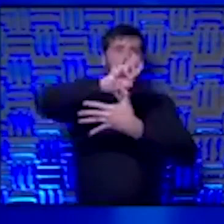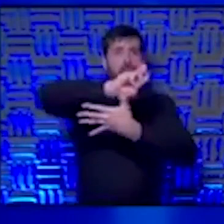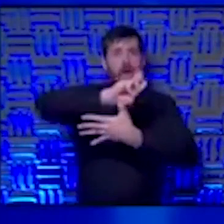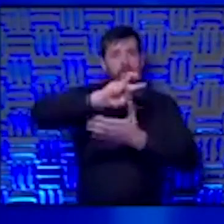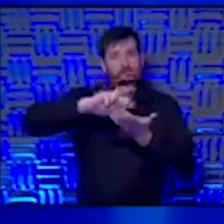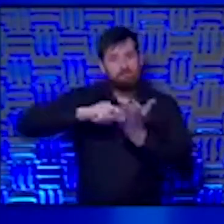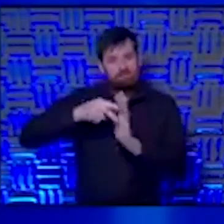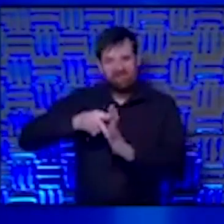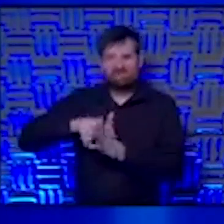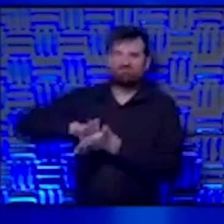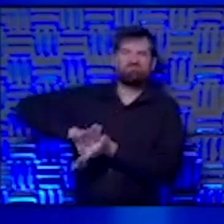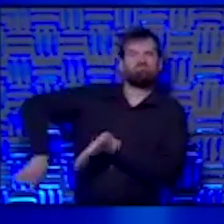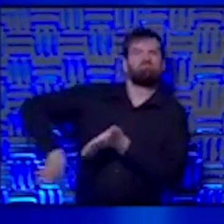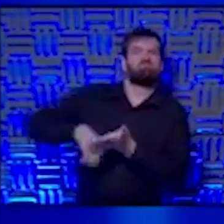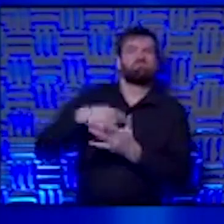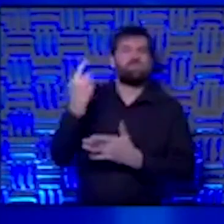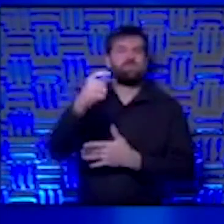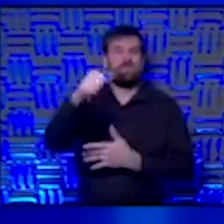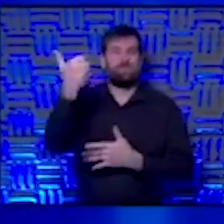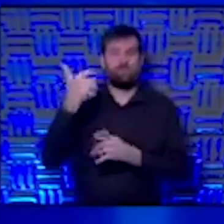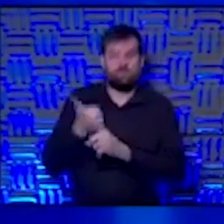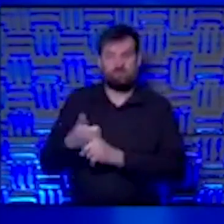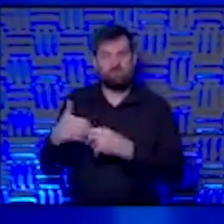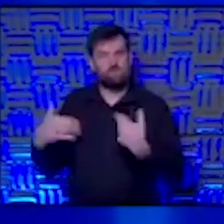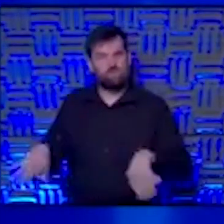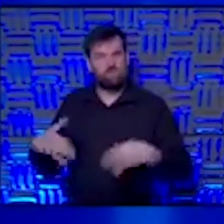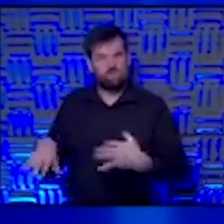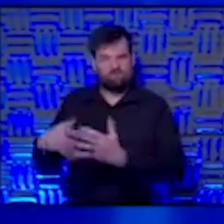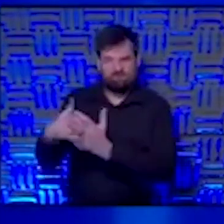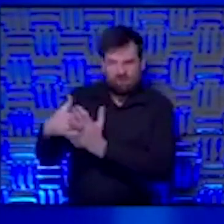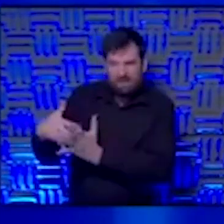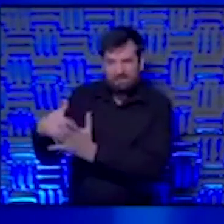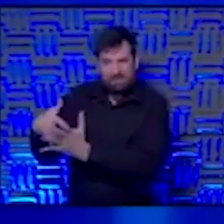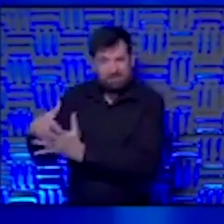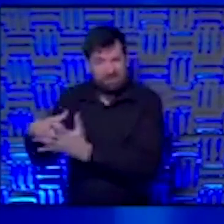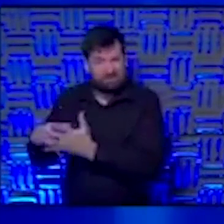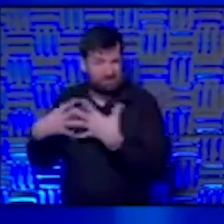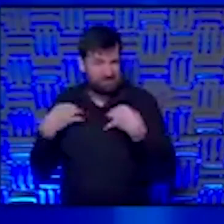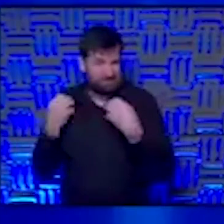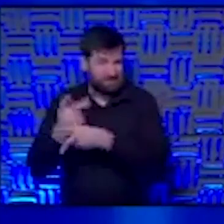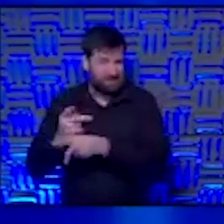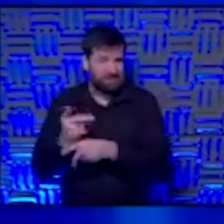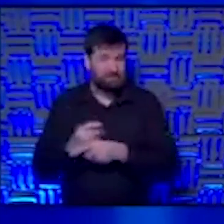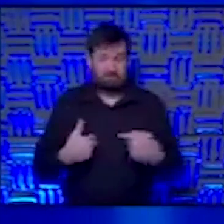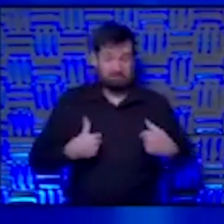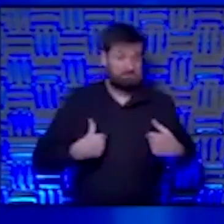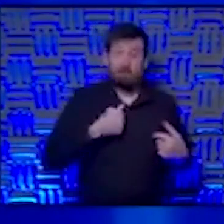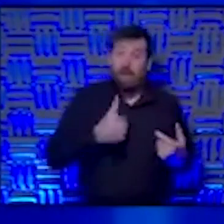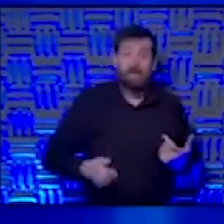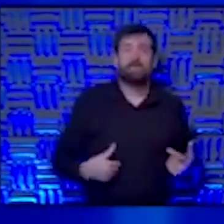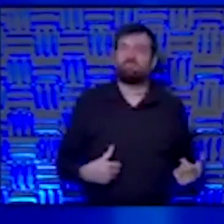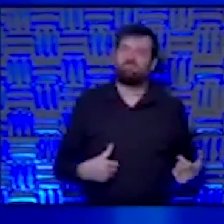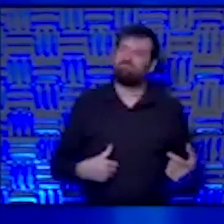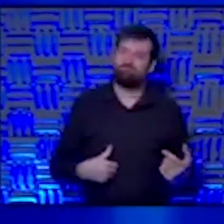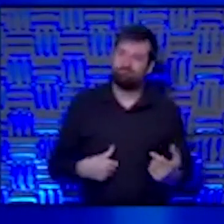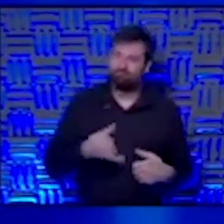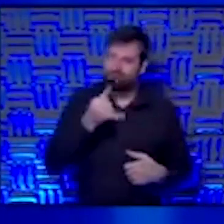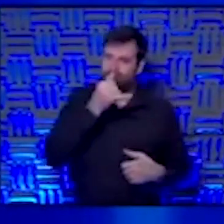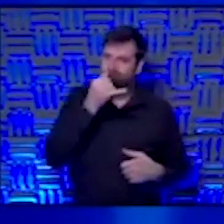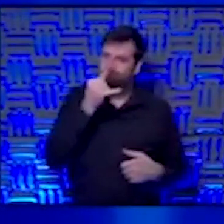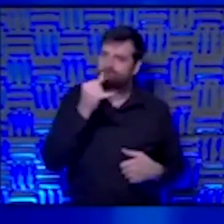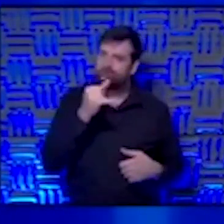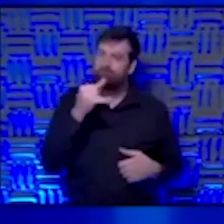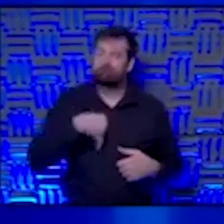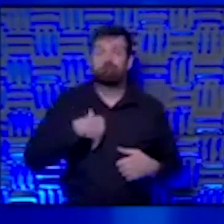down somebody who has all the healthcare vulnerability that you don't have, that just feels a little goofy to me. And I'll say to you that I think the best